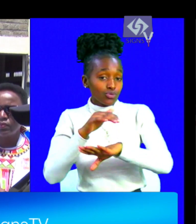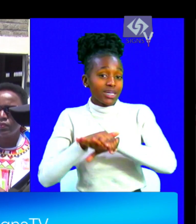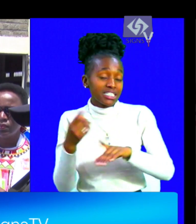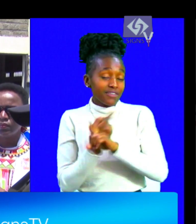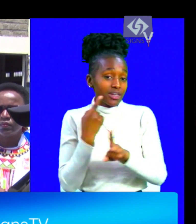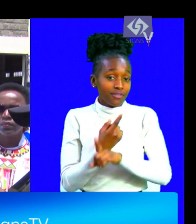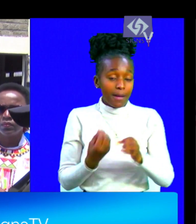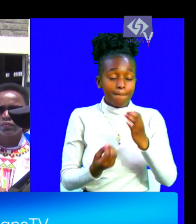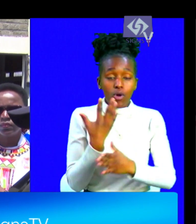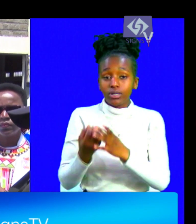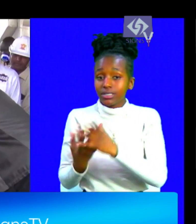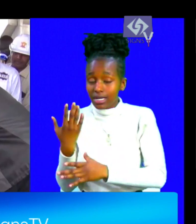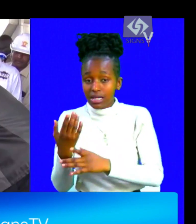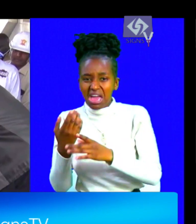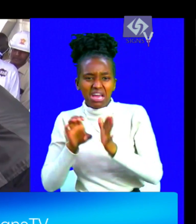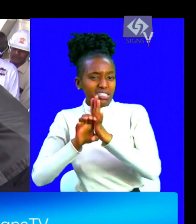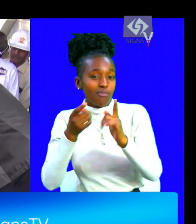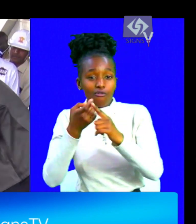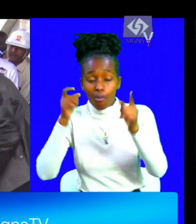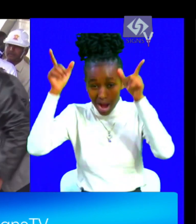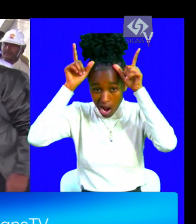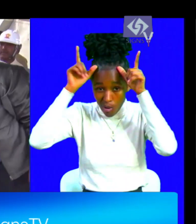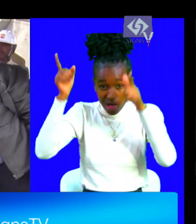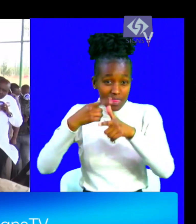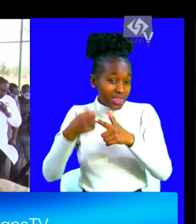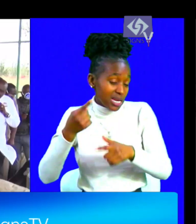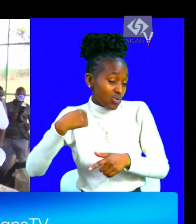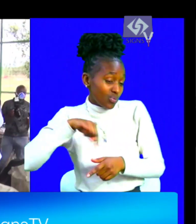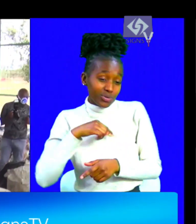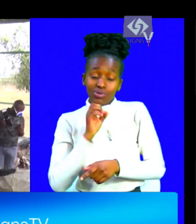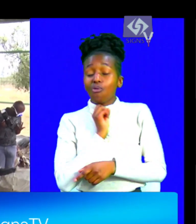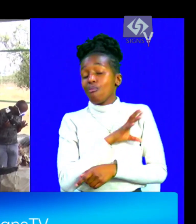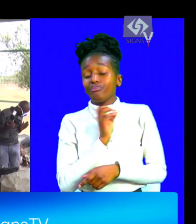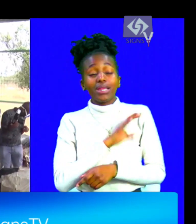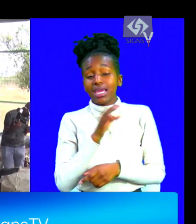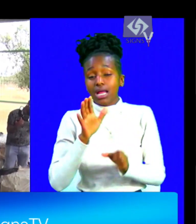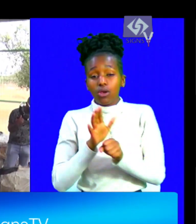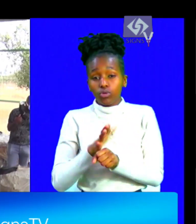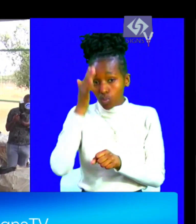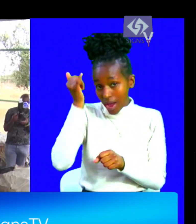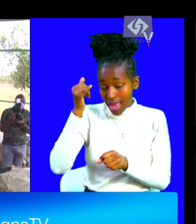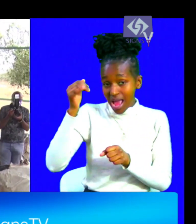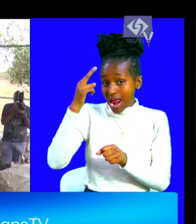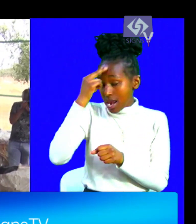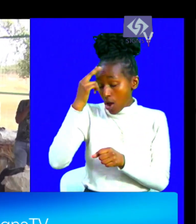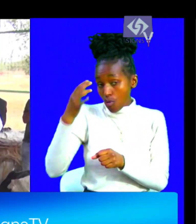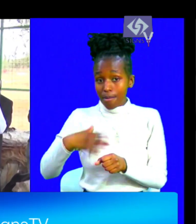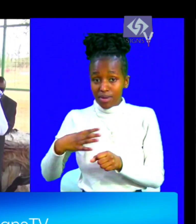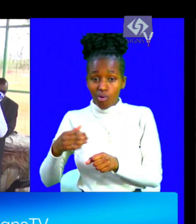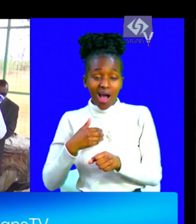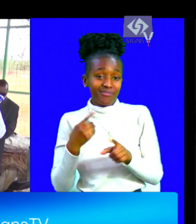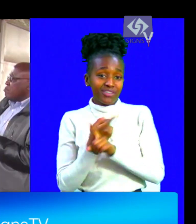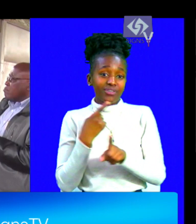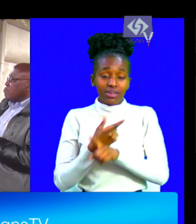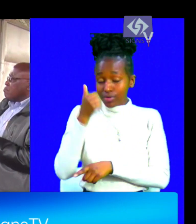ng'ombe, hatukuwa tuna complain hapa kwamba nyinyi watu wa Narok mnafanya branding. So maybe madaktari wakuwe wanaweza